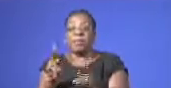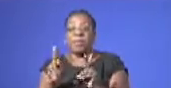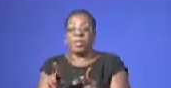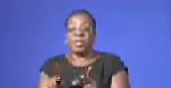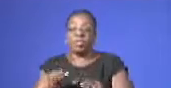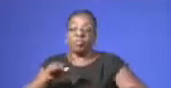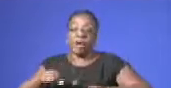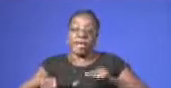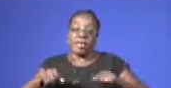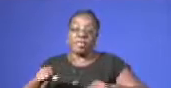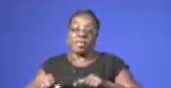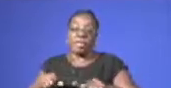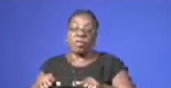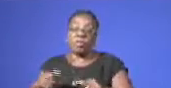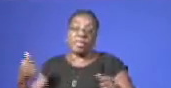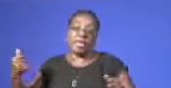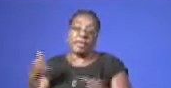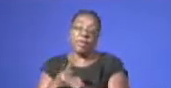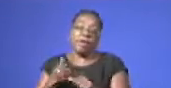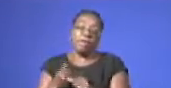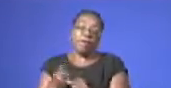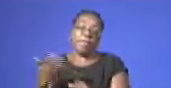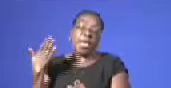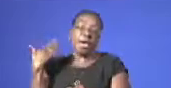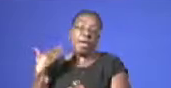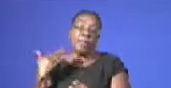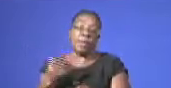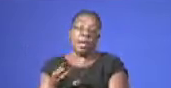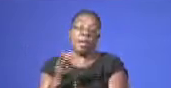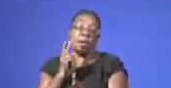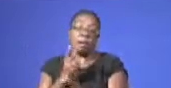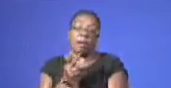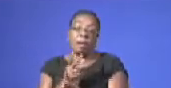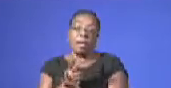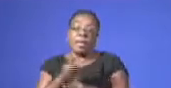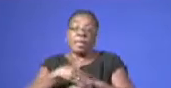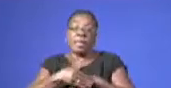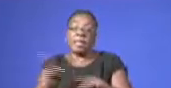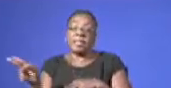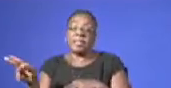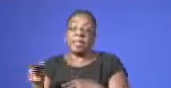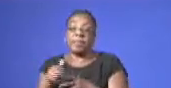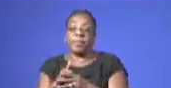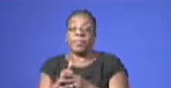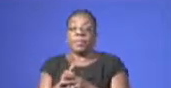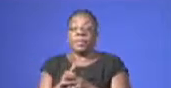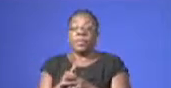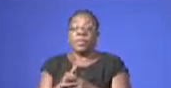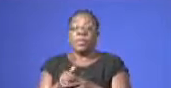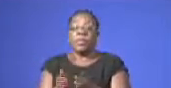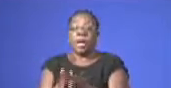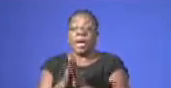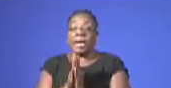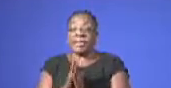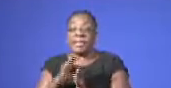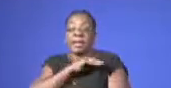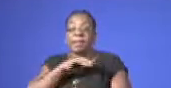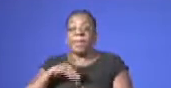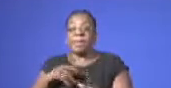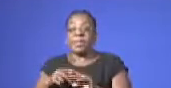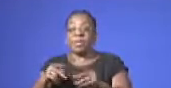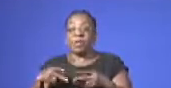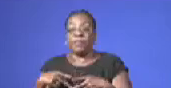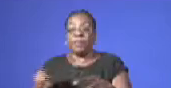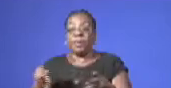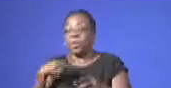riding the cycle was hit from behind by a vehicle that left the scene. We're appealing to members of the public who may have any